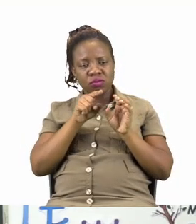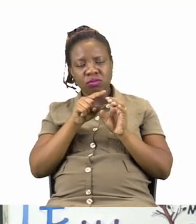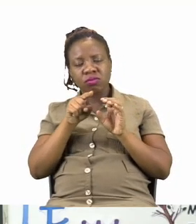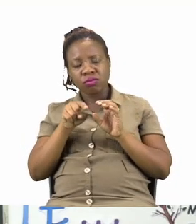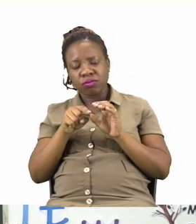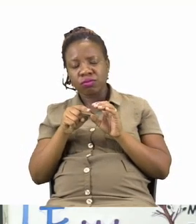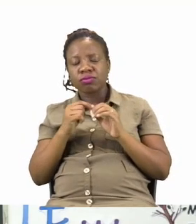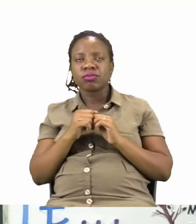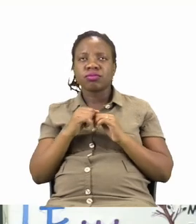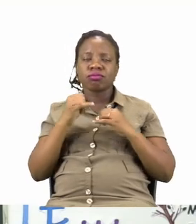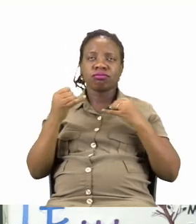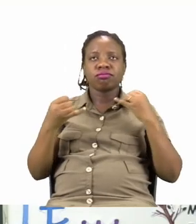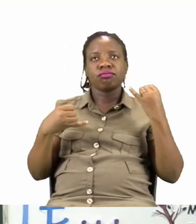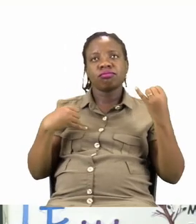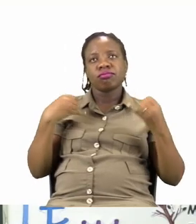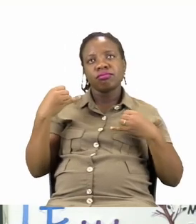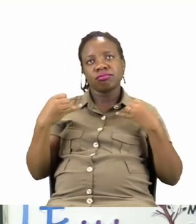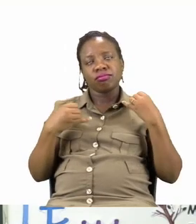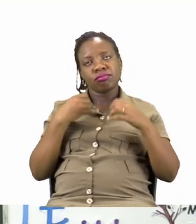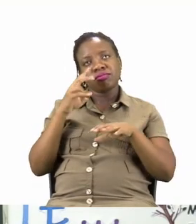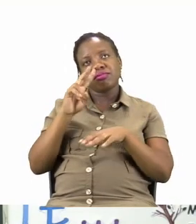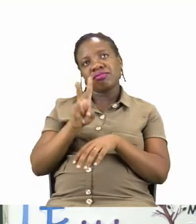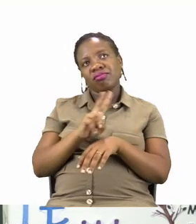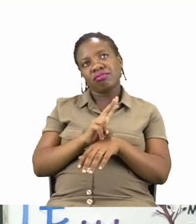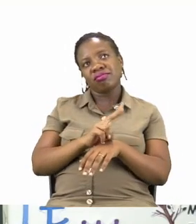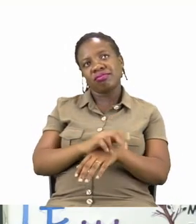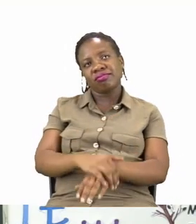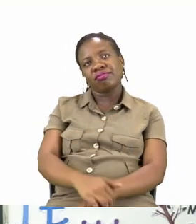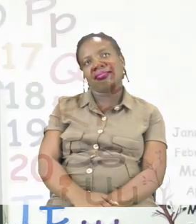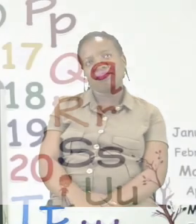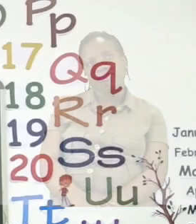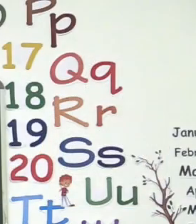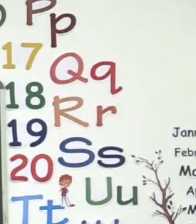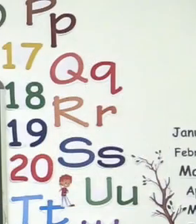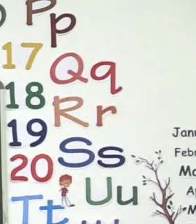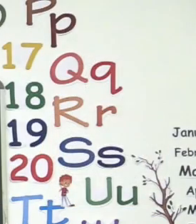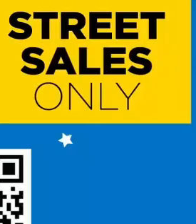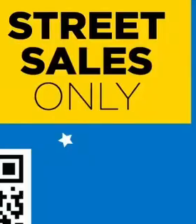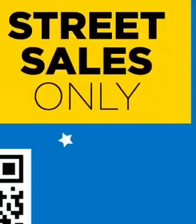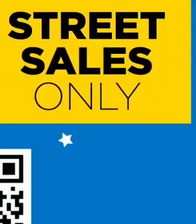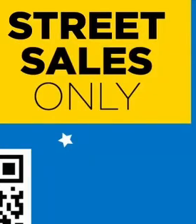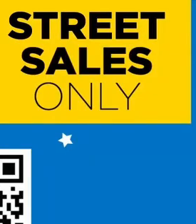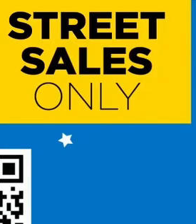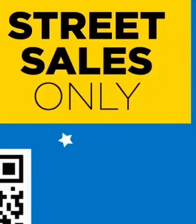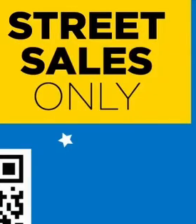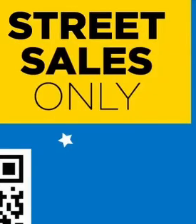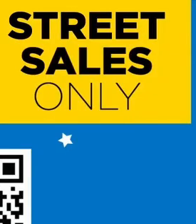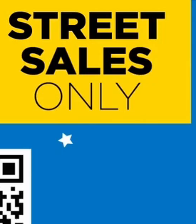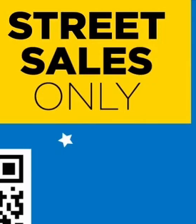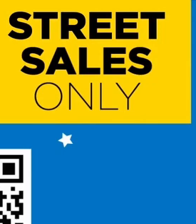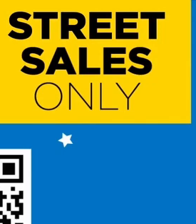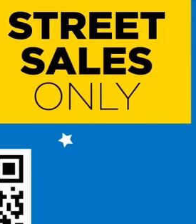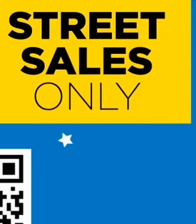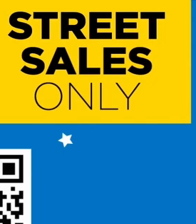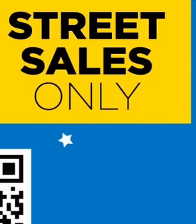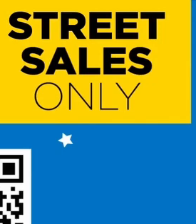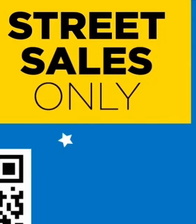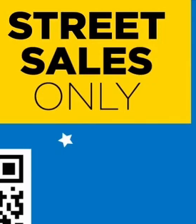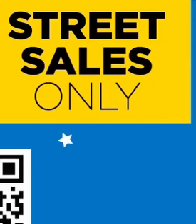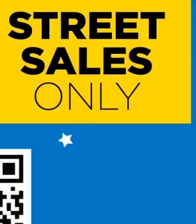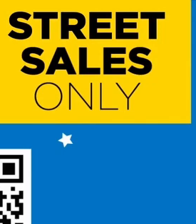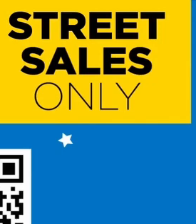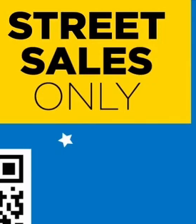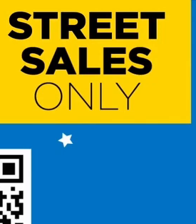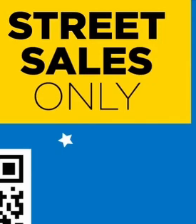everyone. I will see you shortly after this break. Follow us on MyZone Facebook Active Kids